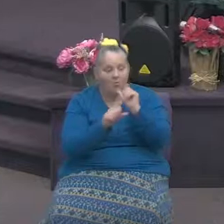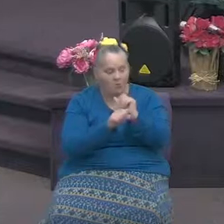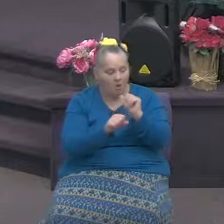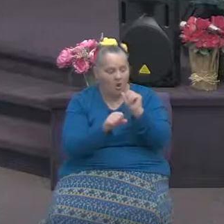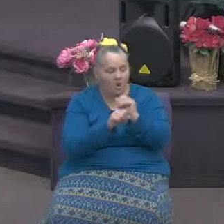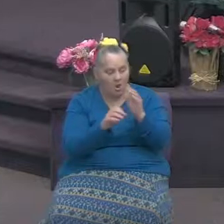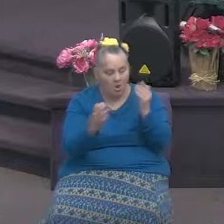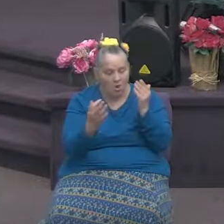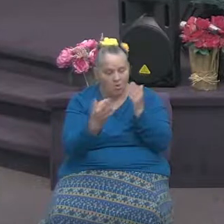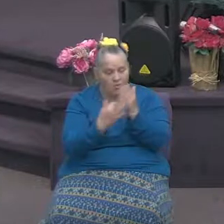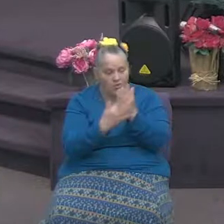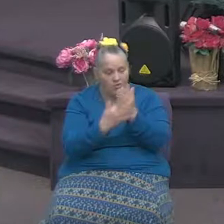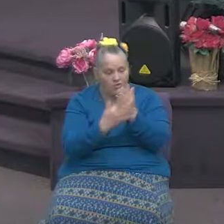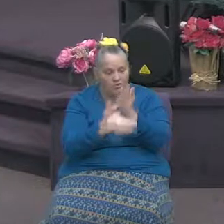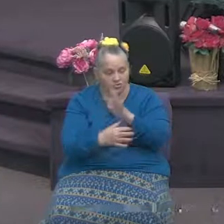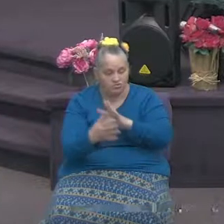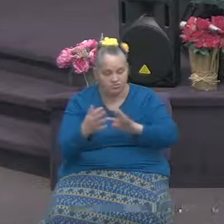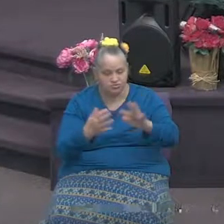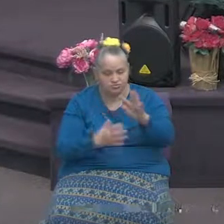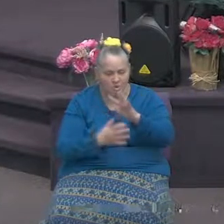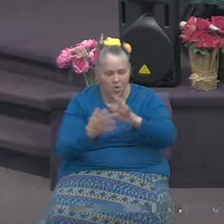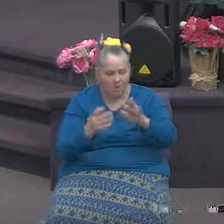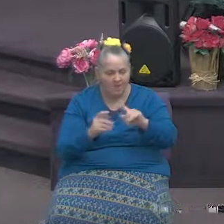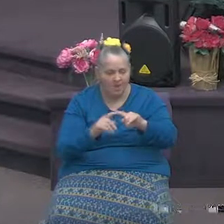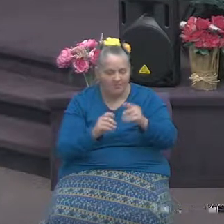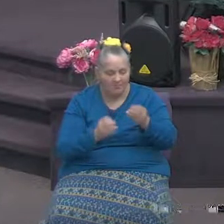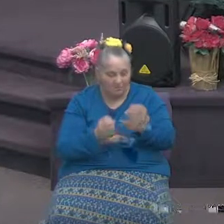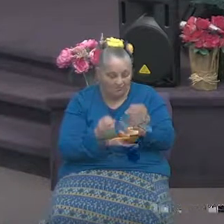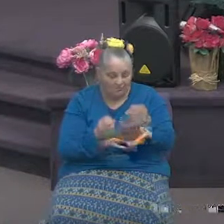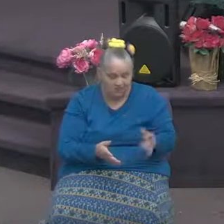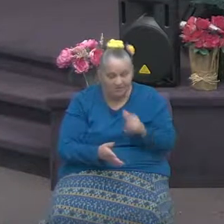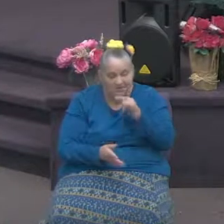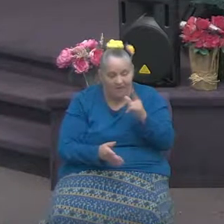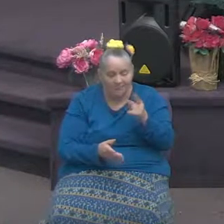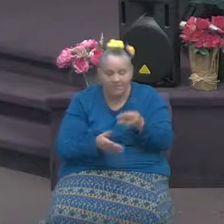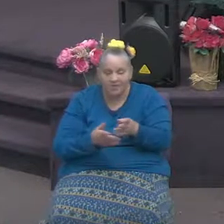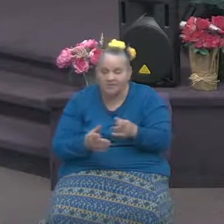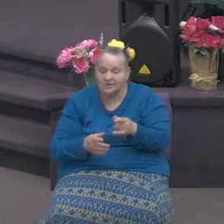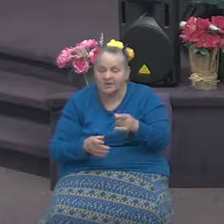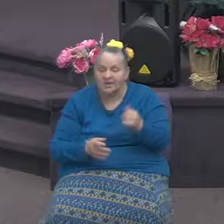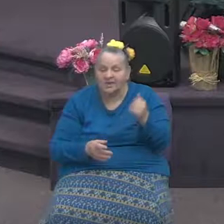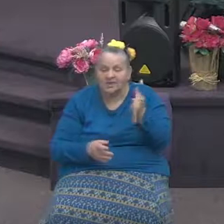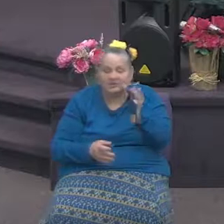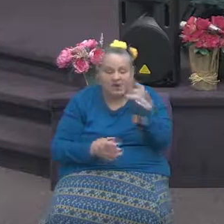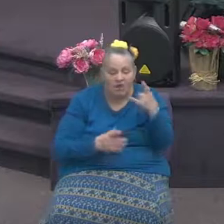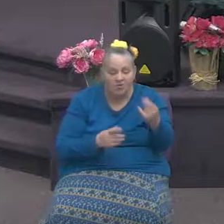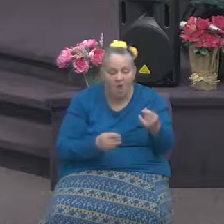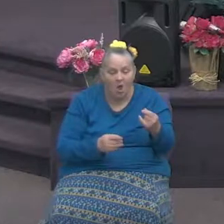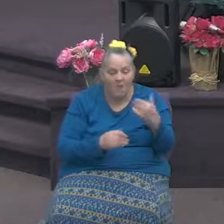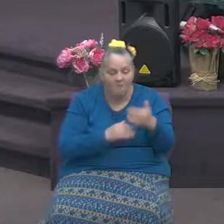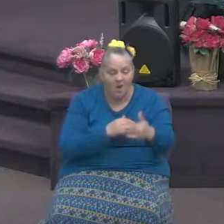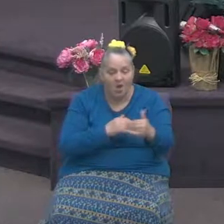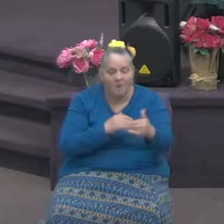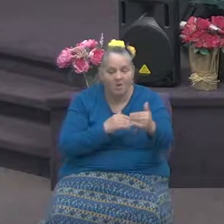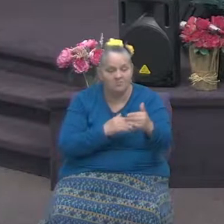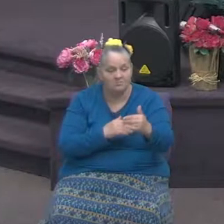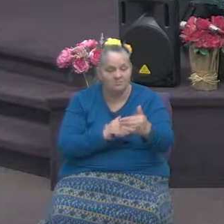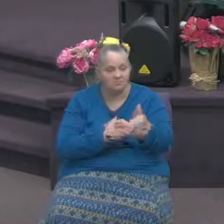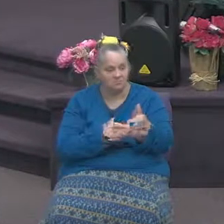work through the storm. But the seeds would not have been planted and sown if I don't go